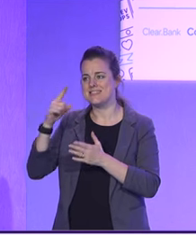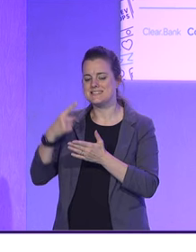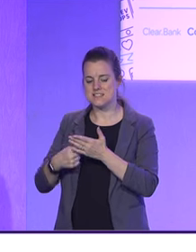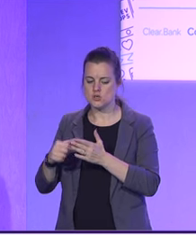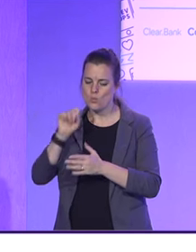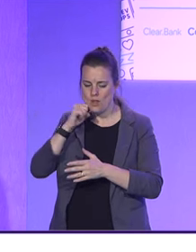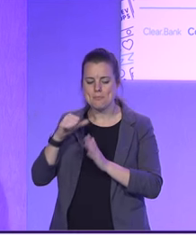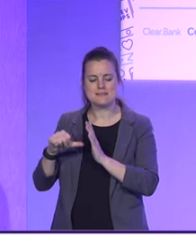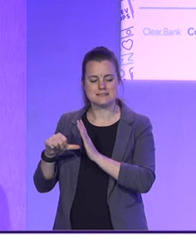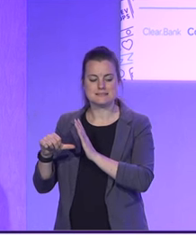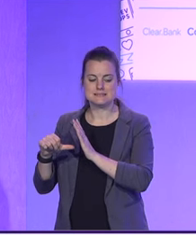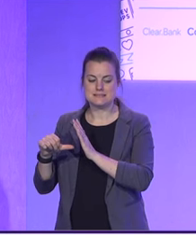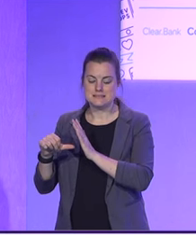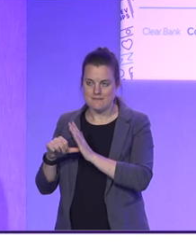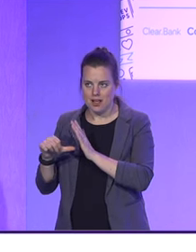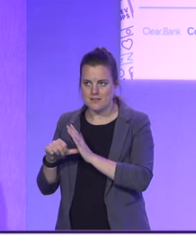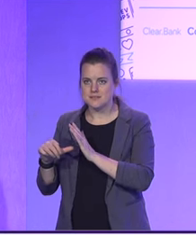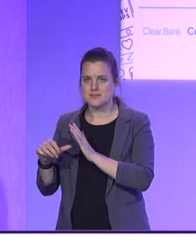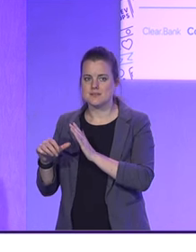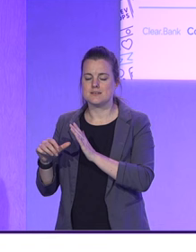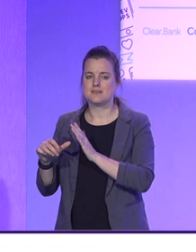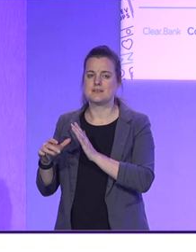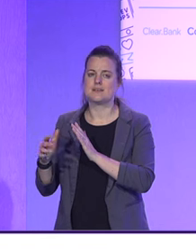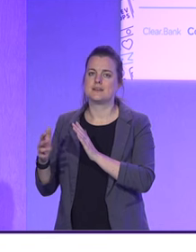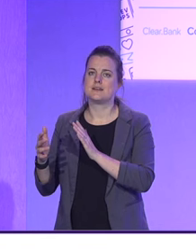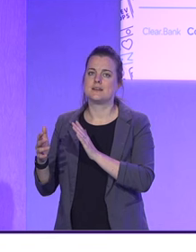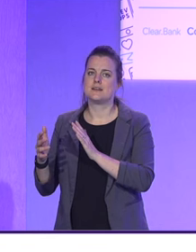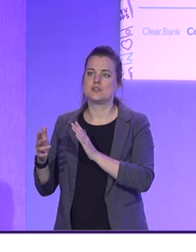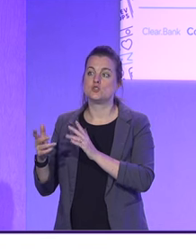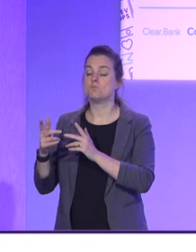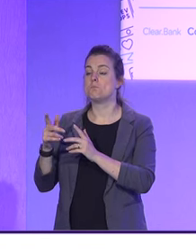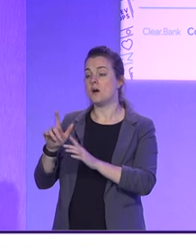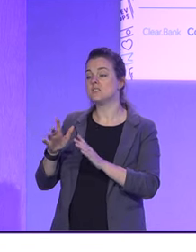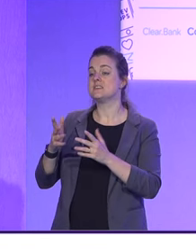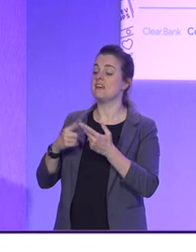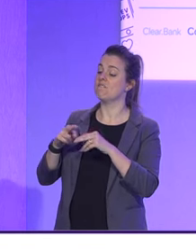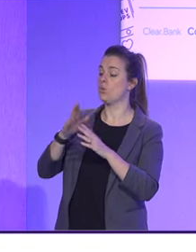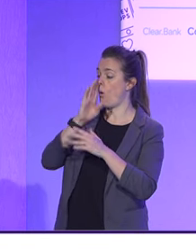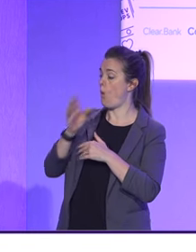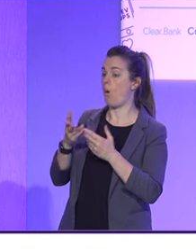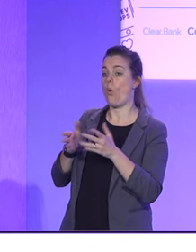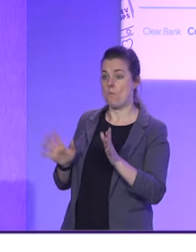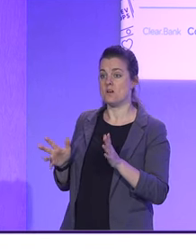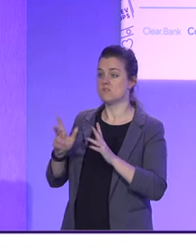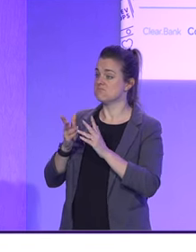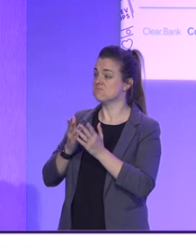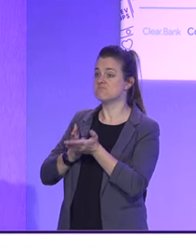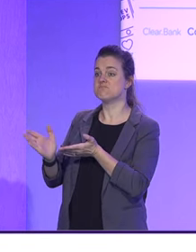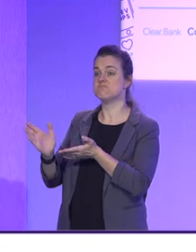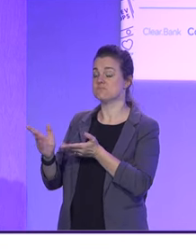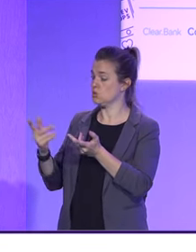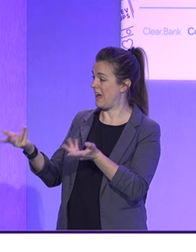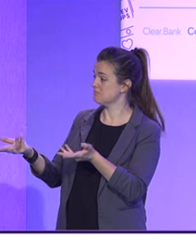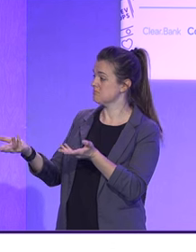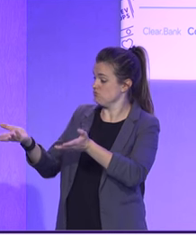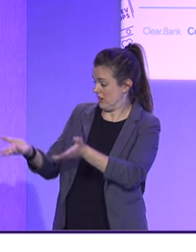problems. Come next year and basically we can start together and see if it works. So basically what that means, basically